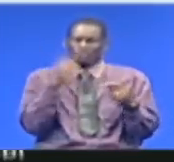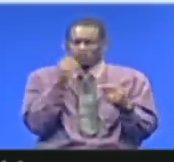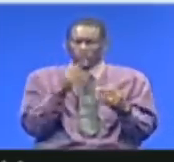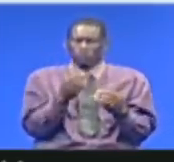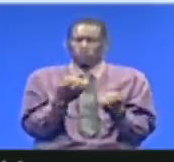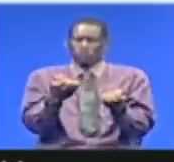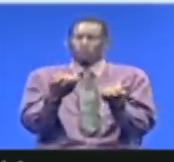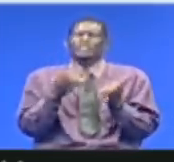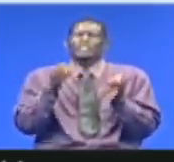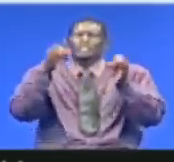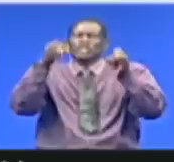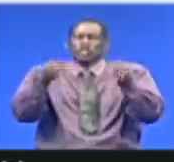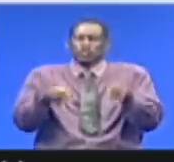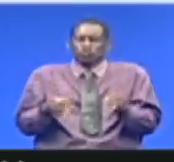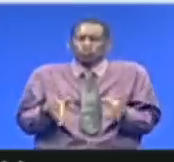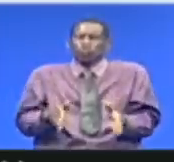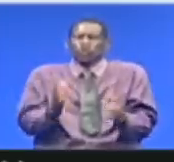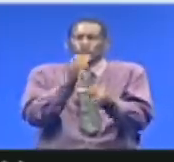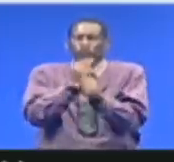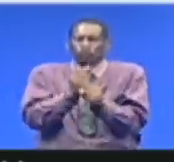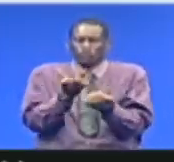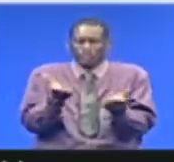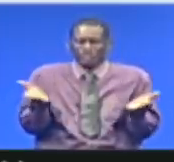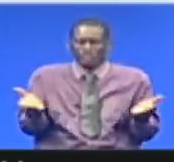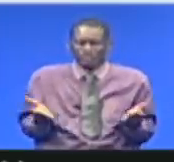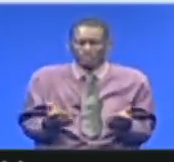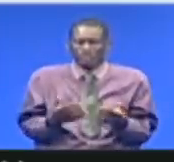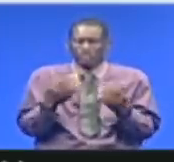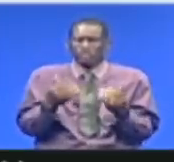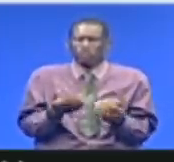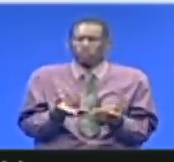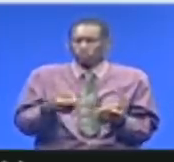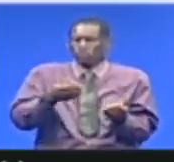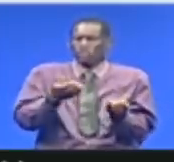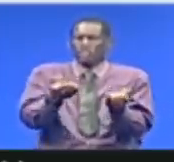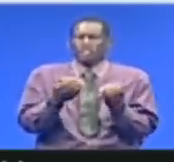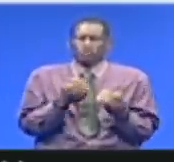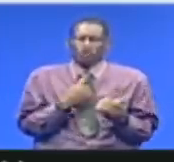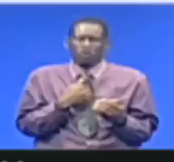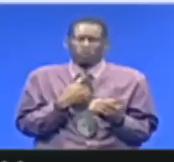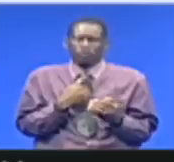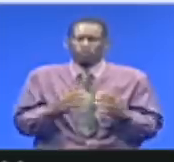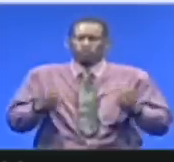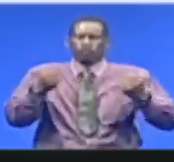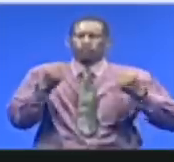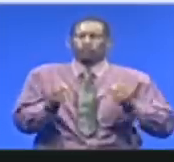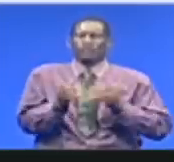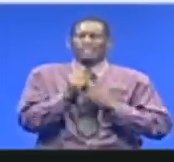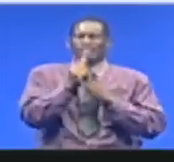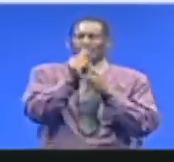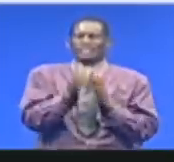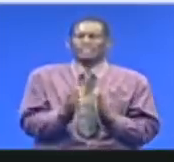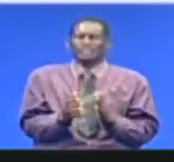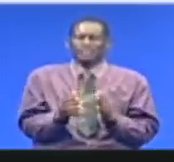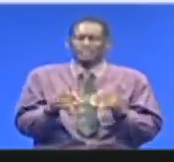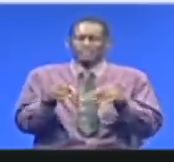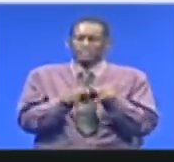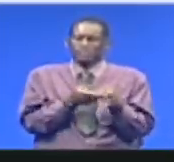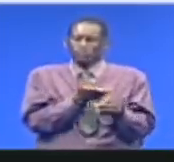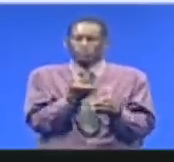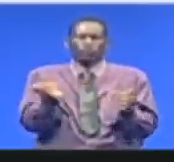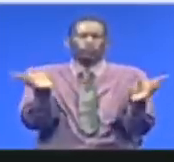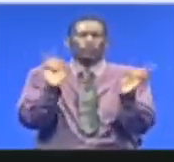new way of doing things. There needed to be bold leaders who, even those who never used to